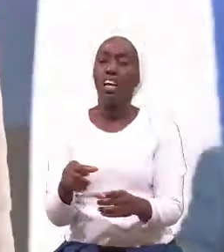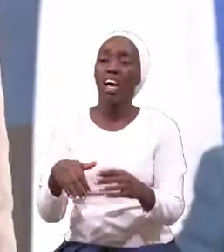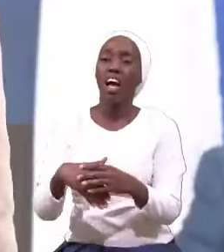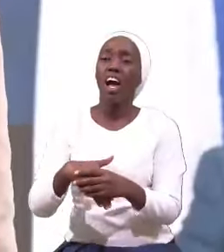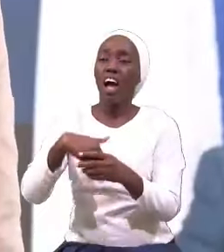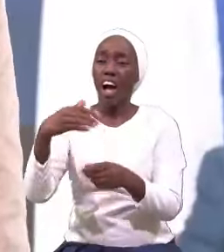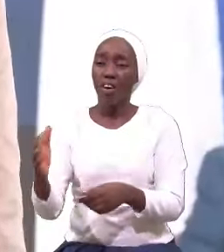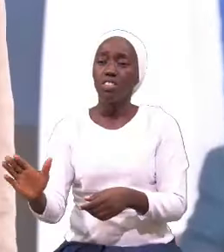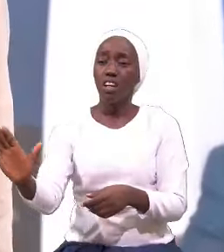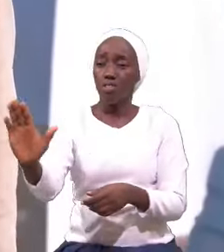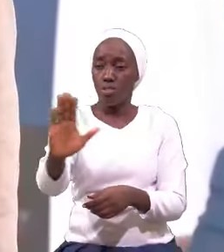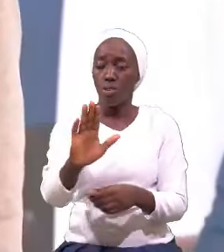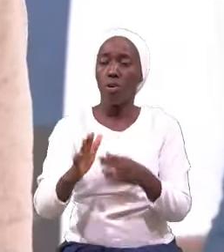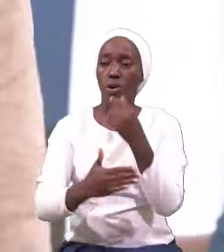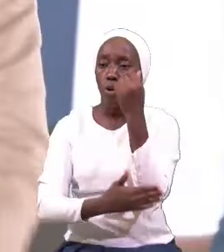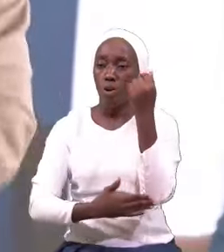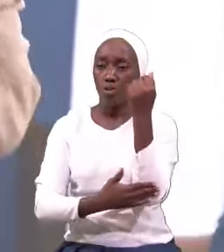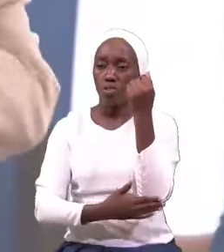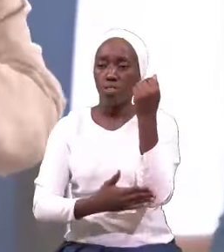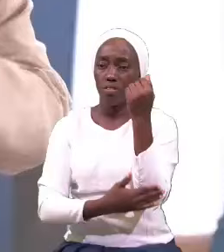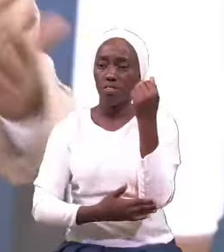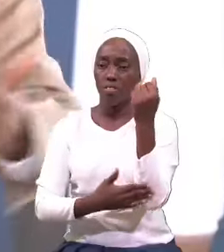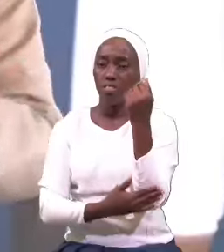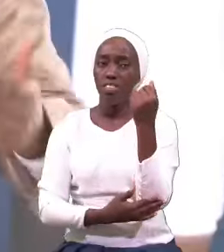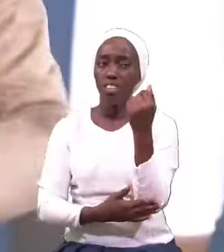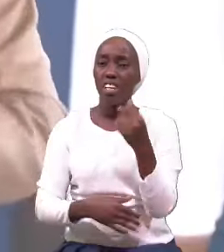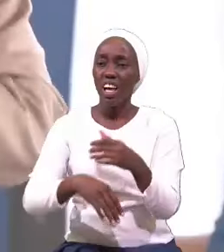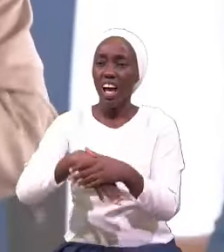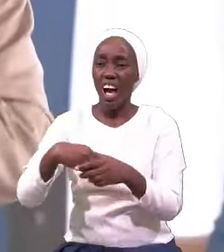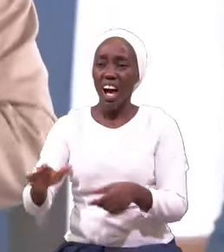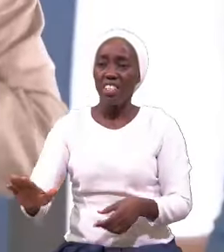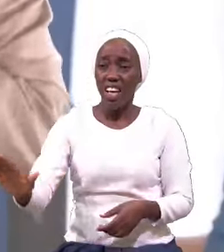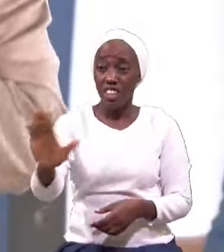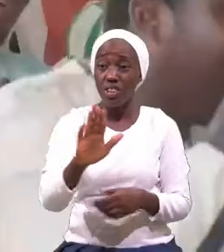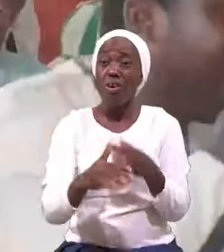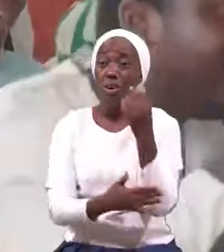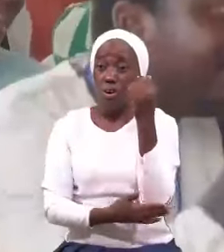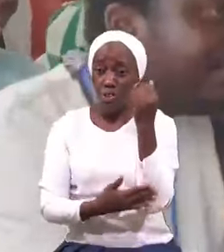Outside your country. I said outside your country.